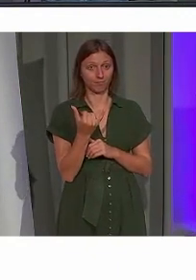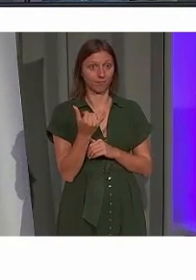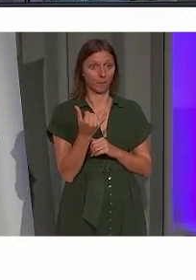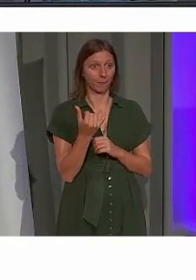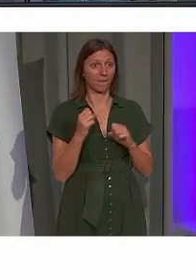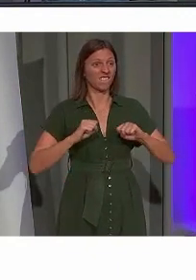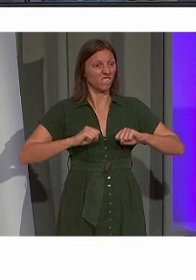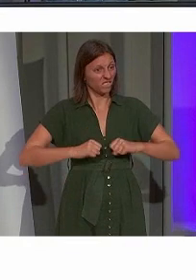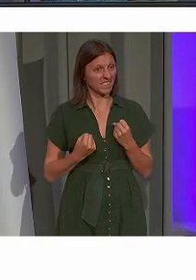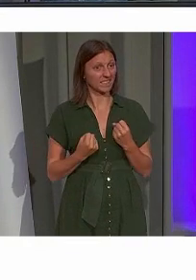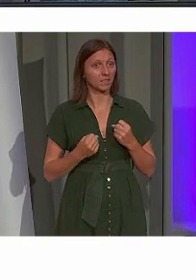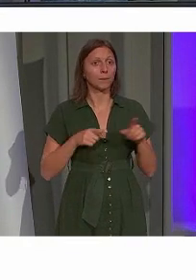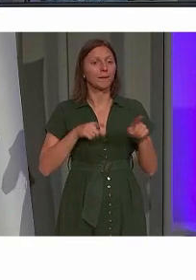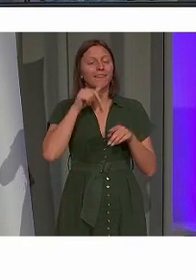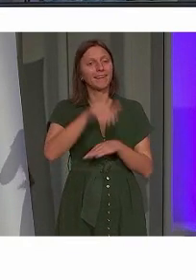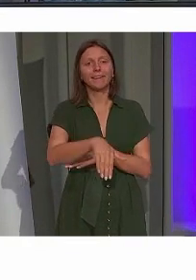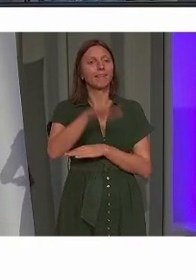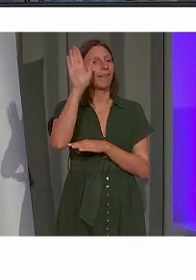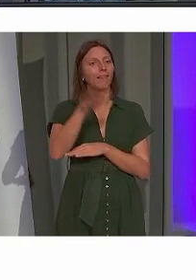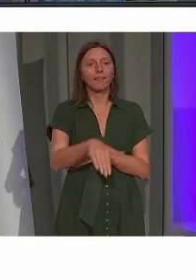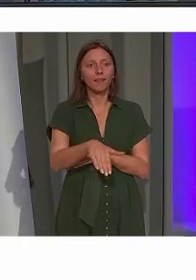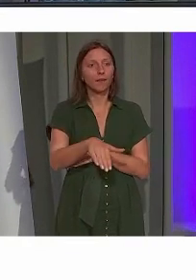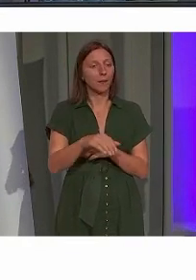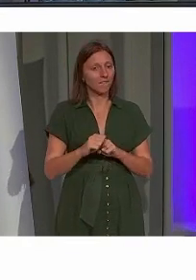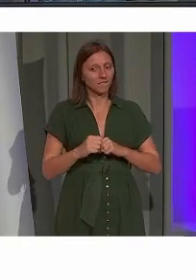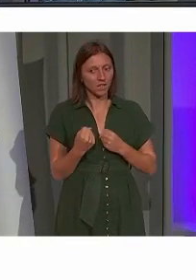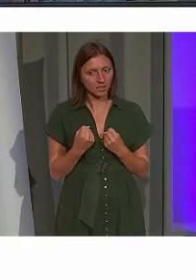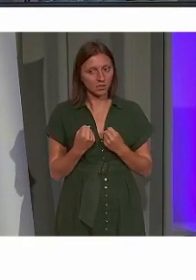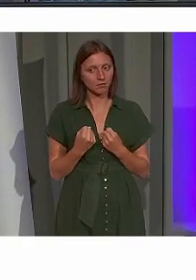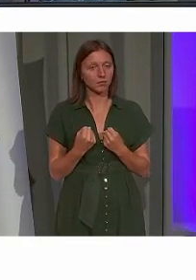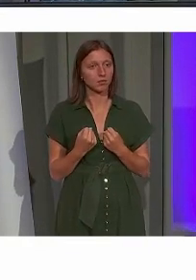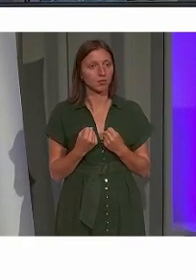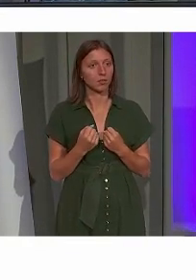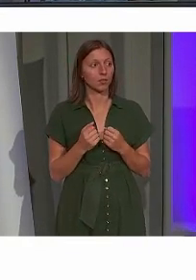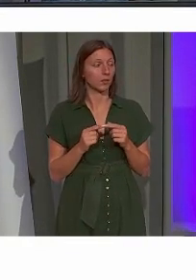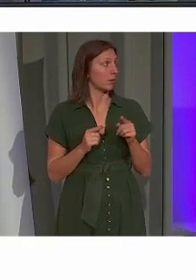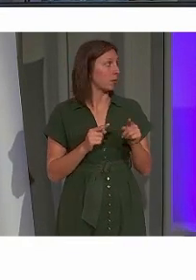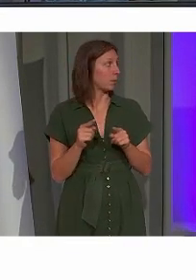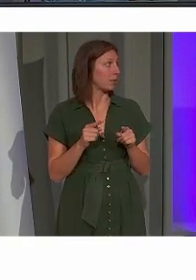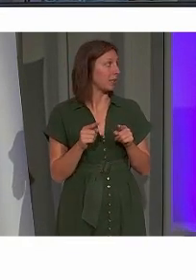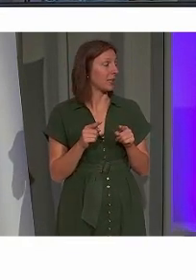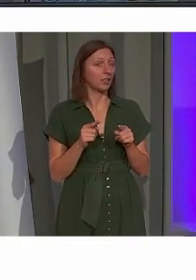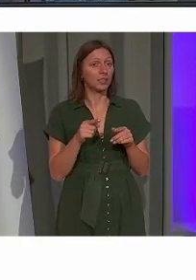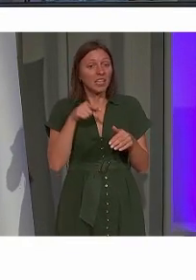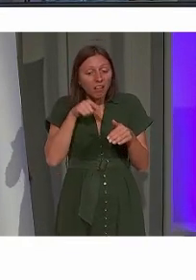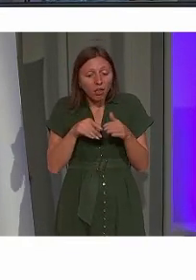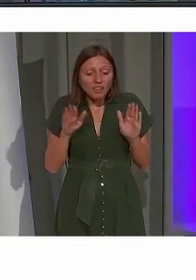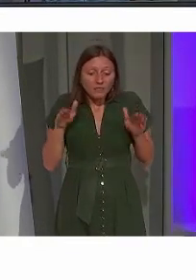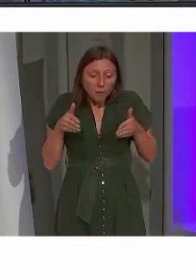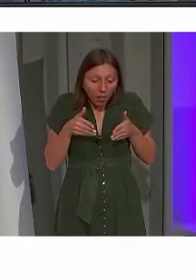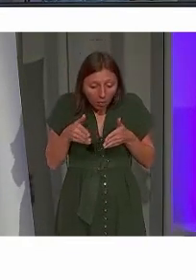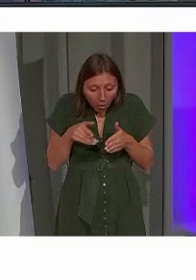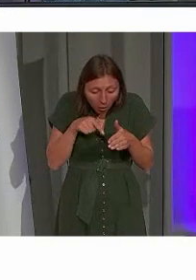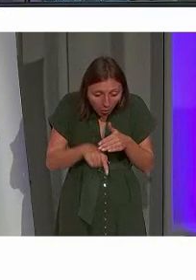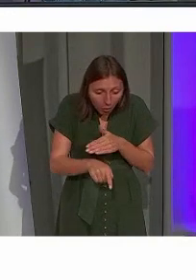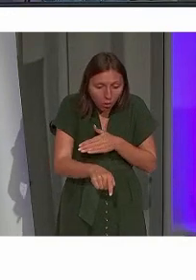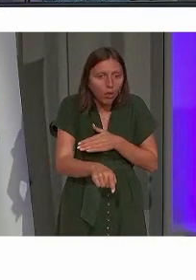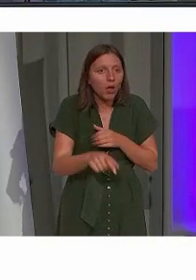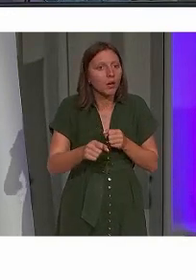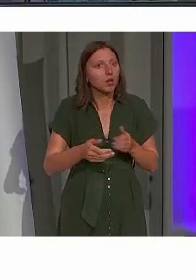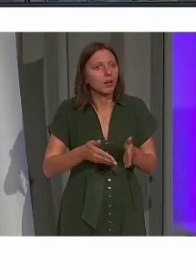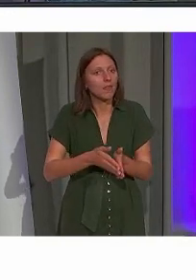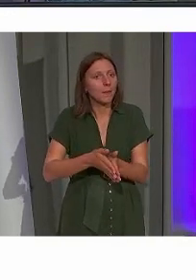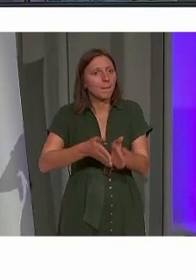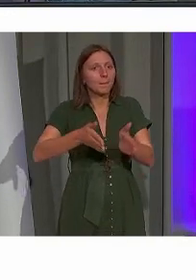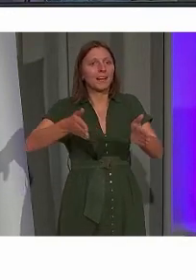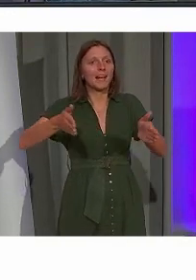bridge. Well, they said, let's make a bridge, not a bridge that goes up and down, but, well, then you can actually